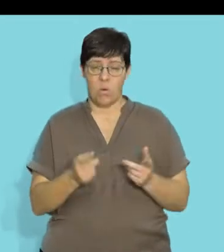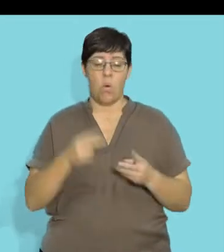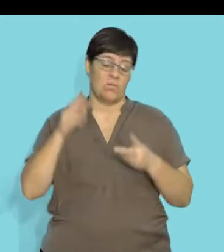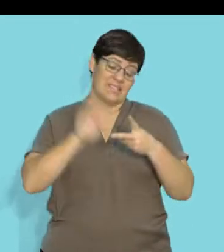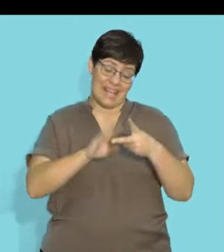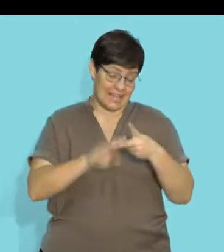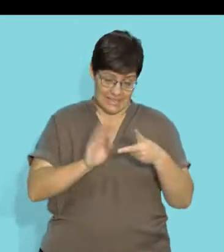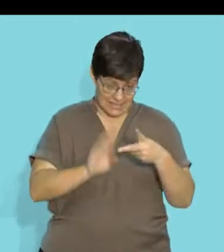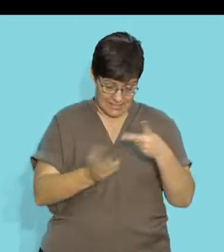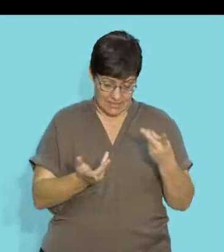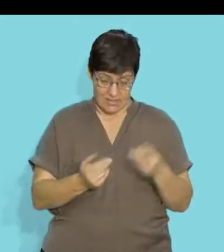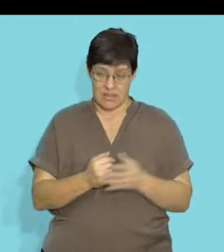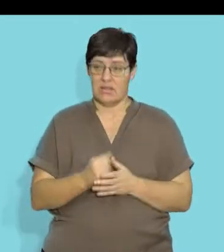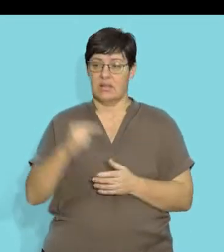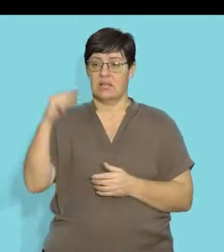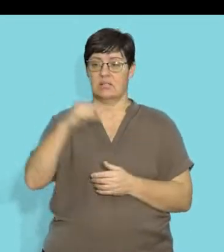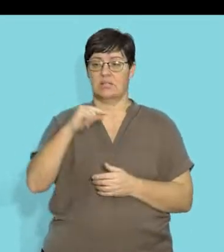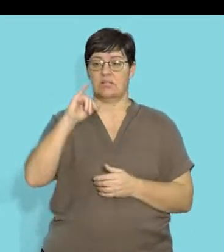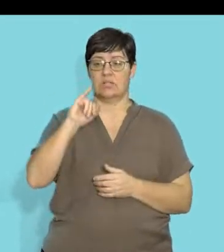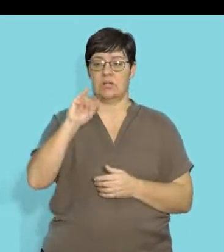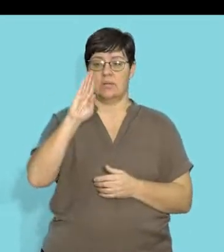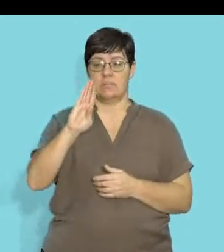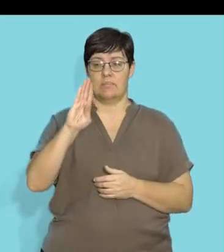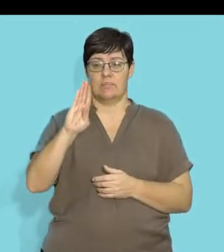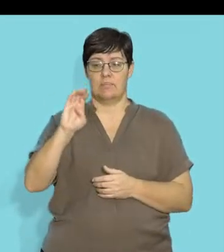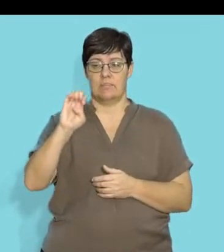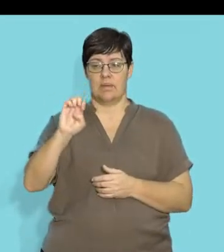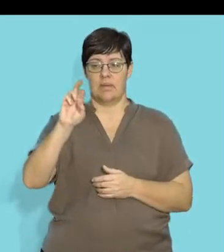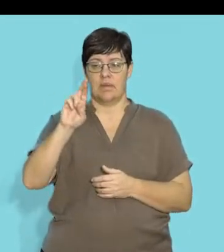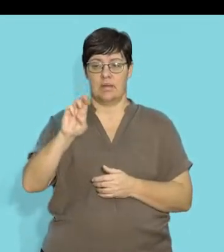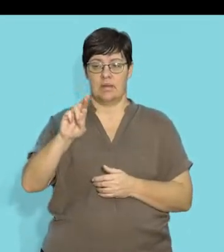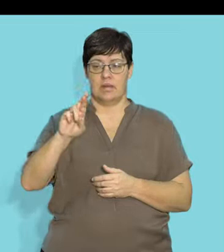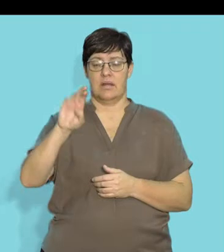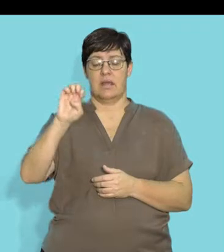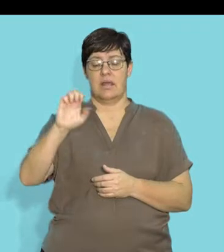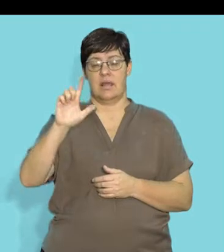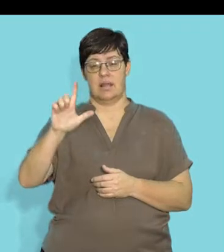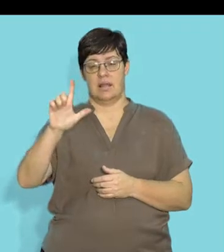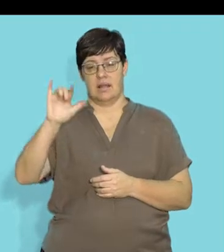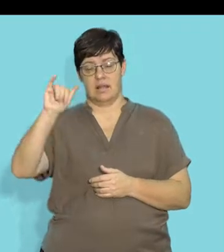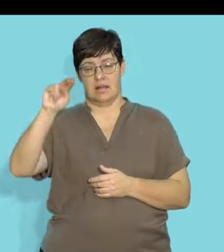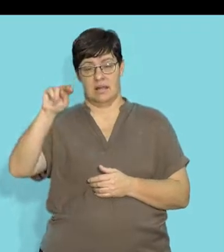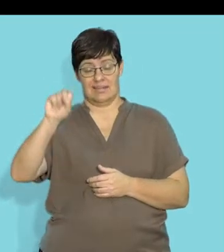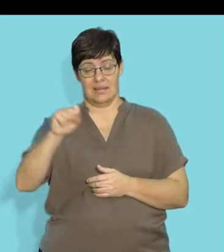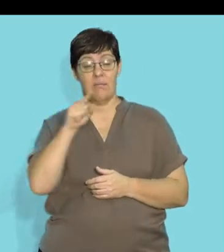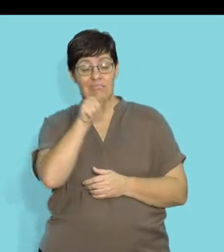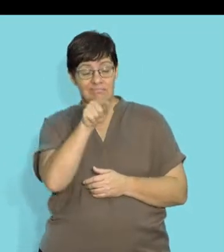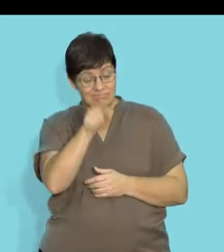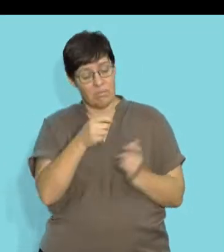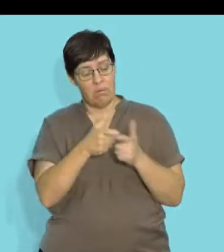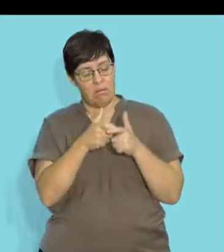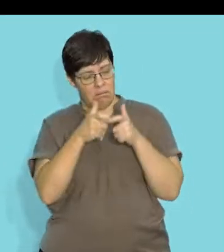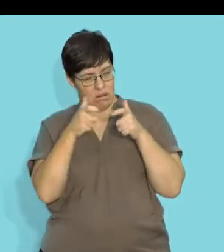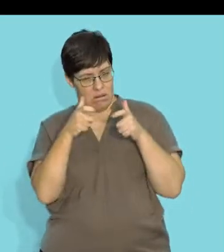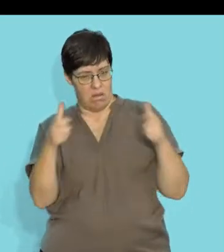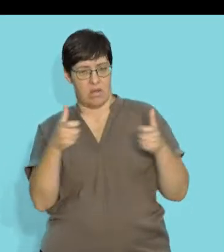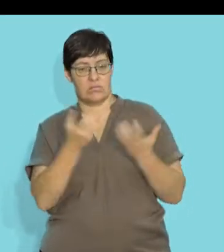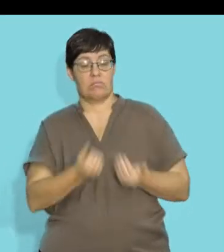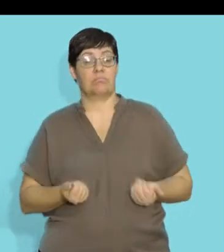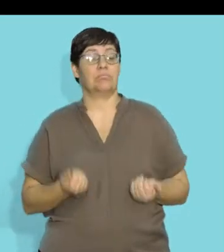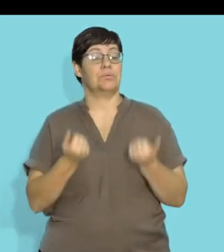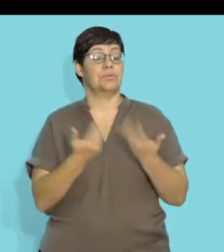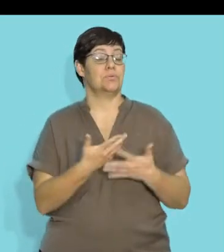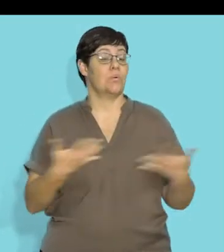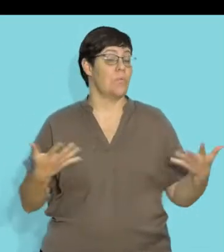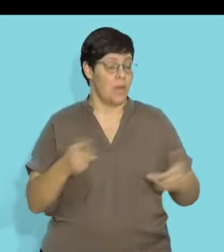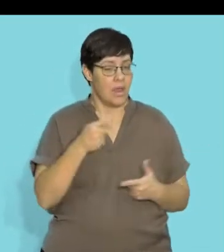second set we're looking at, are called gibberellins, and these are the largest groups of hormones that are mainly produced